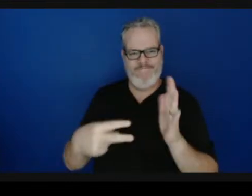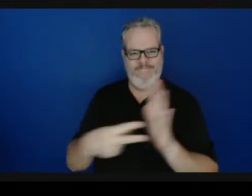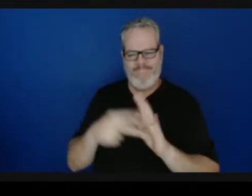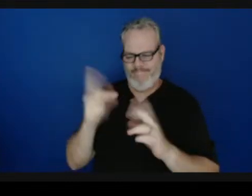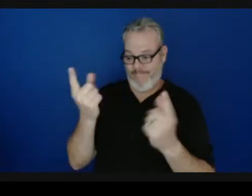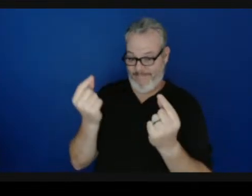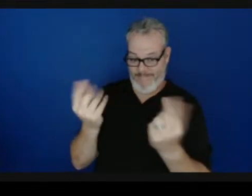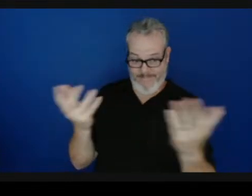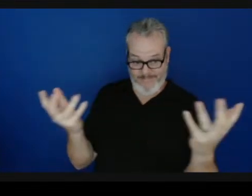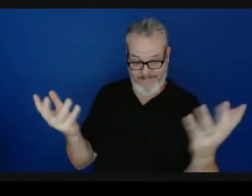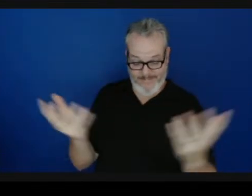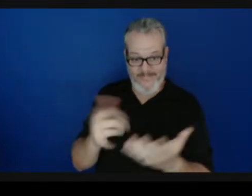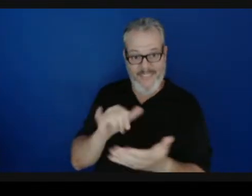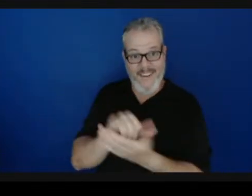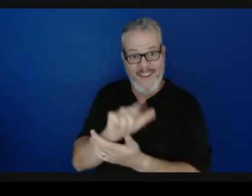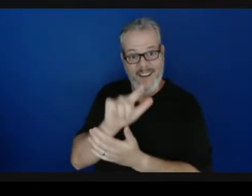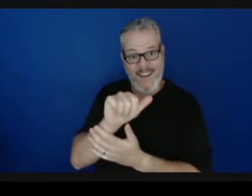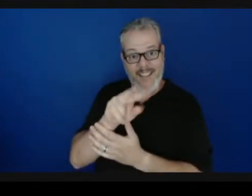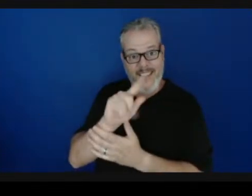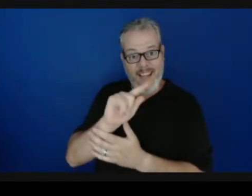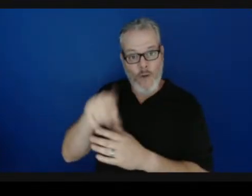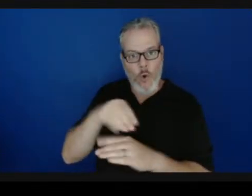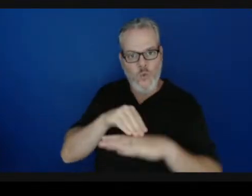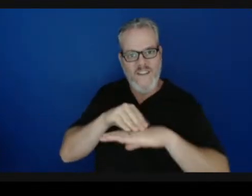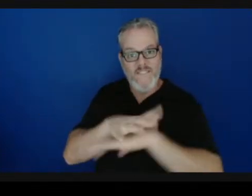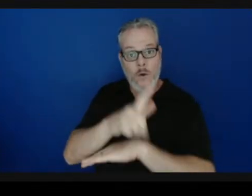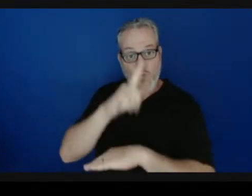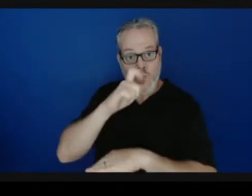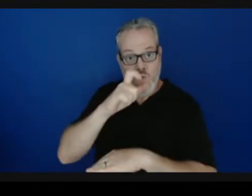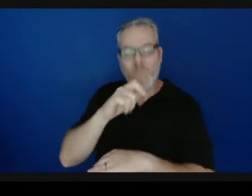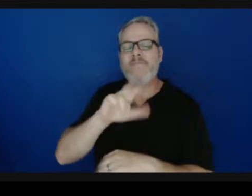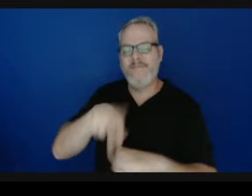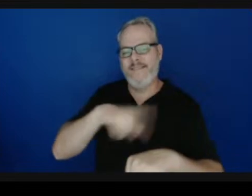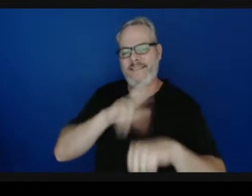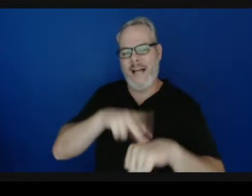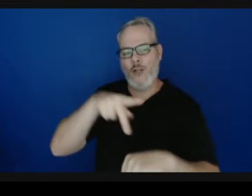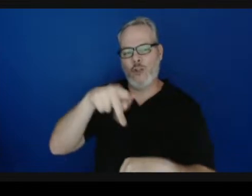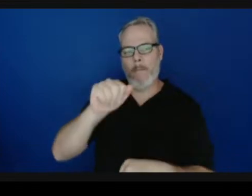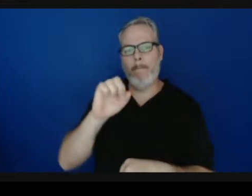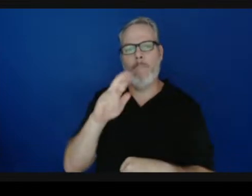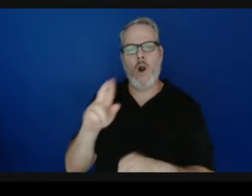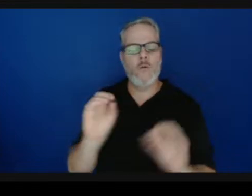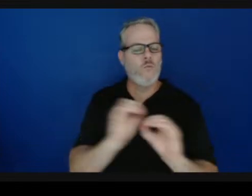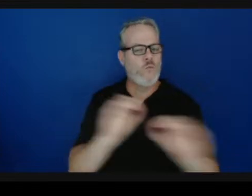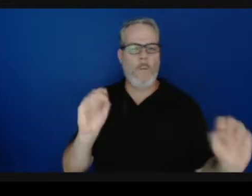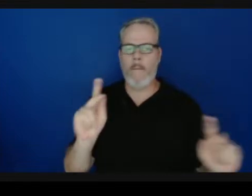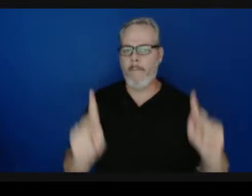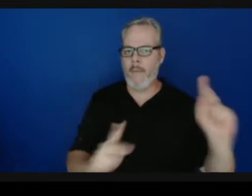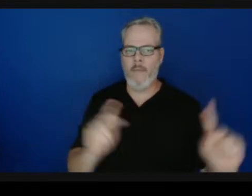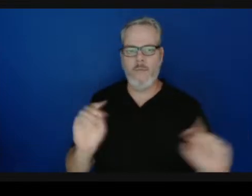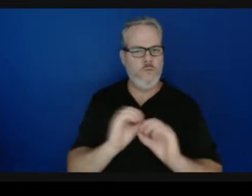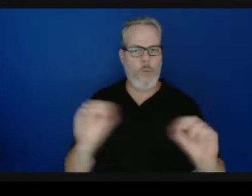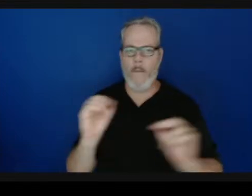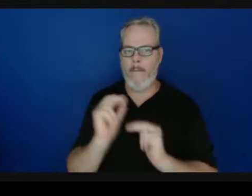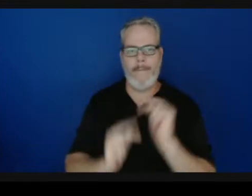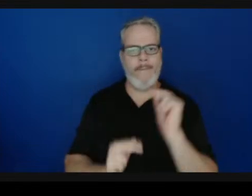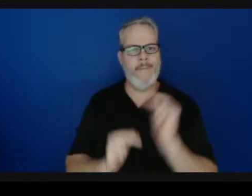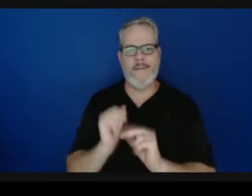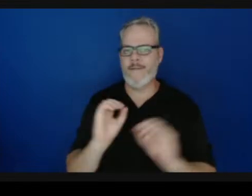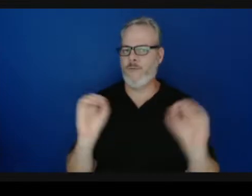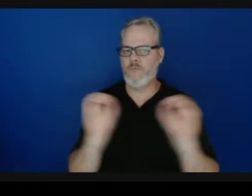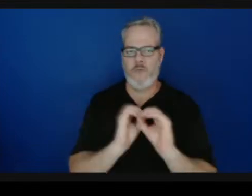affecting the national park and not any people or infrastructure, although there are some